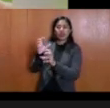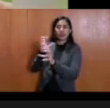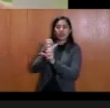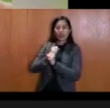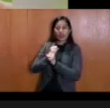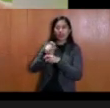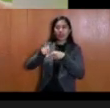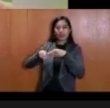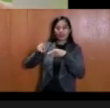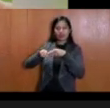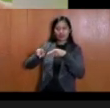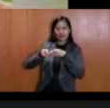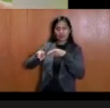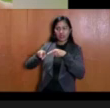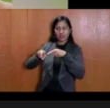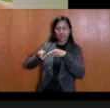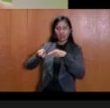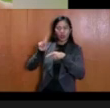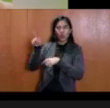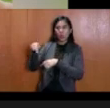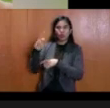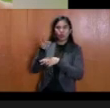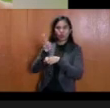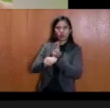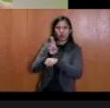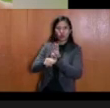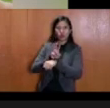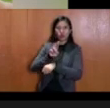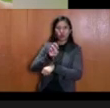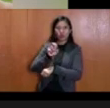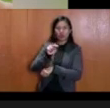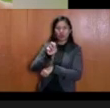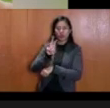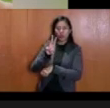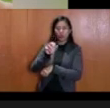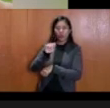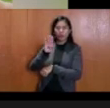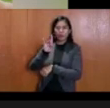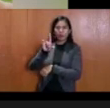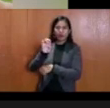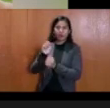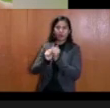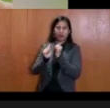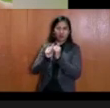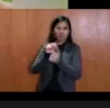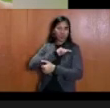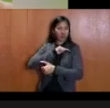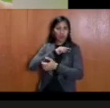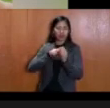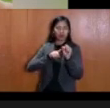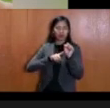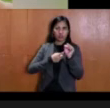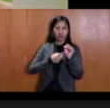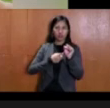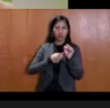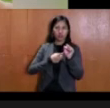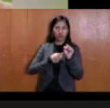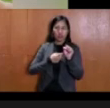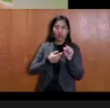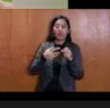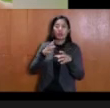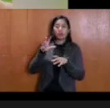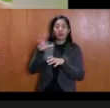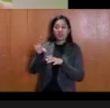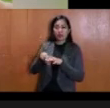that caters only renewables. This, the bigger picture of this is actually the retail competition and open access. But